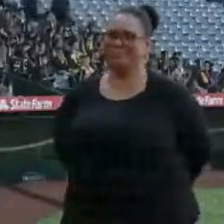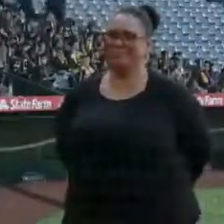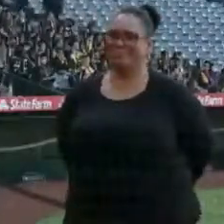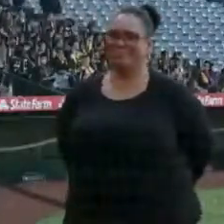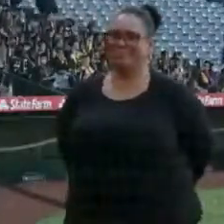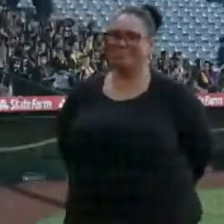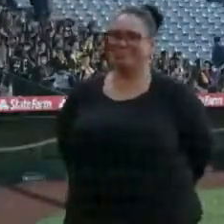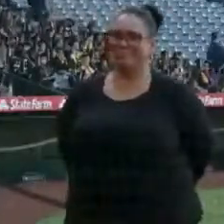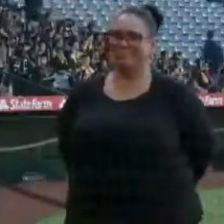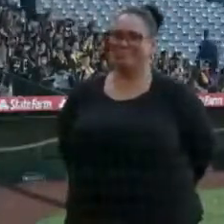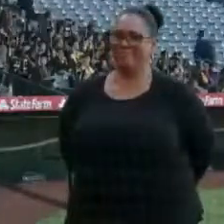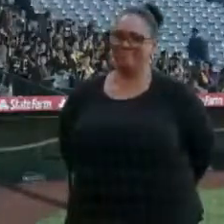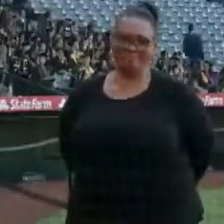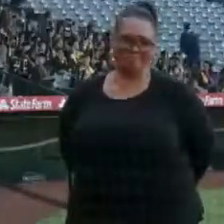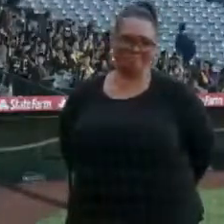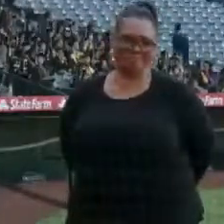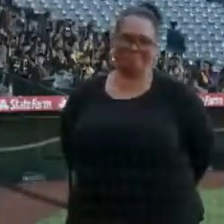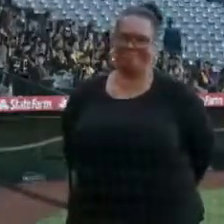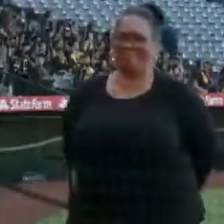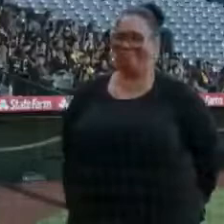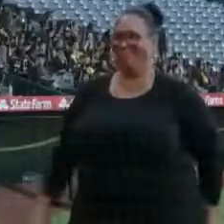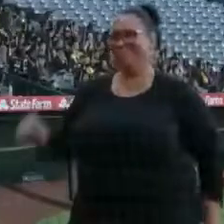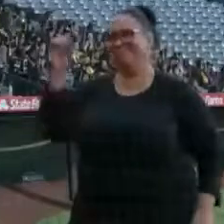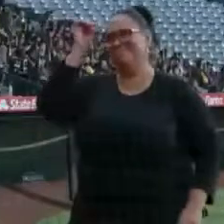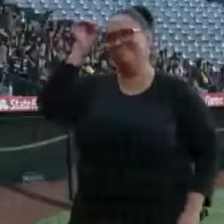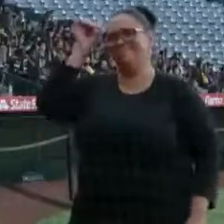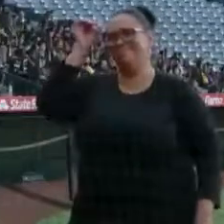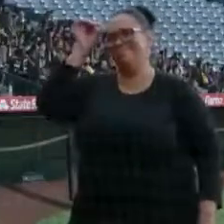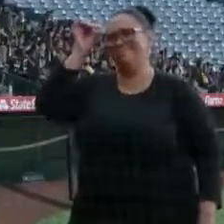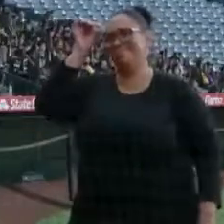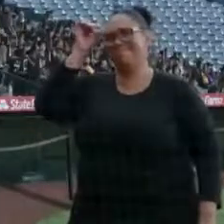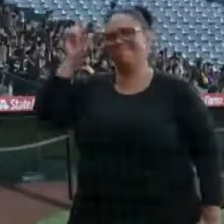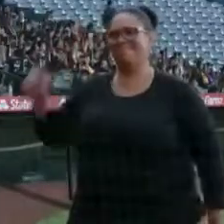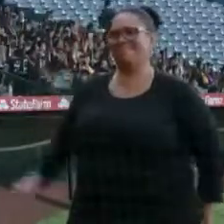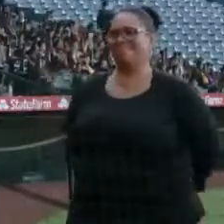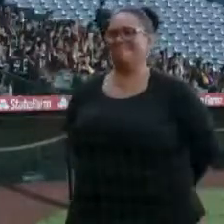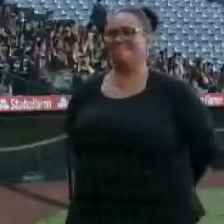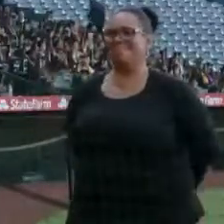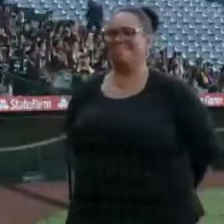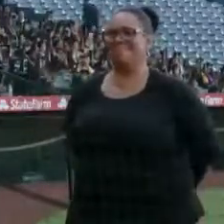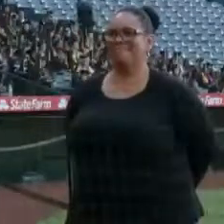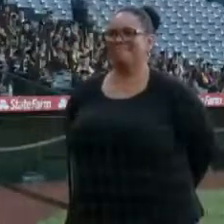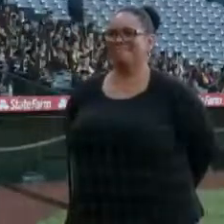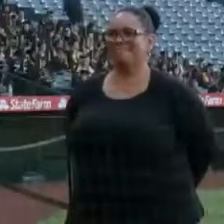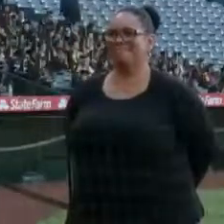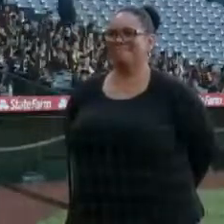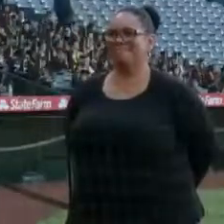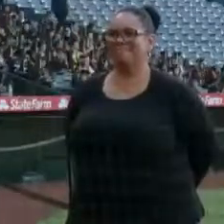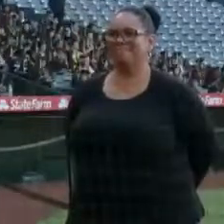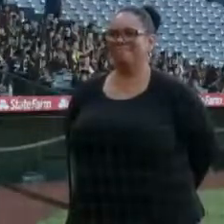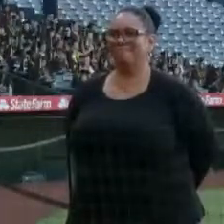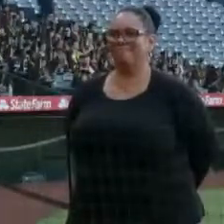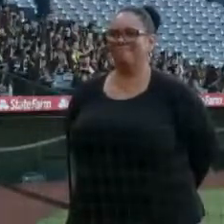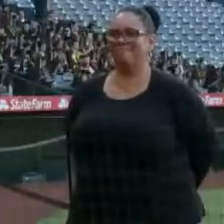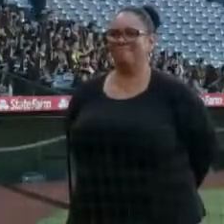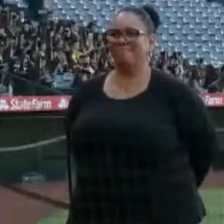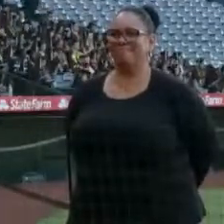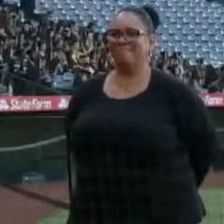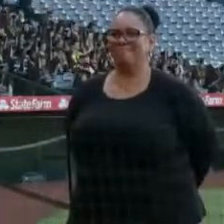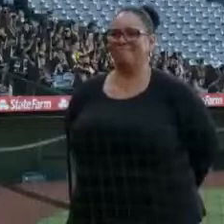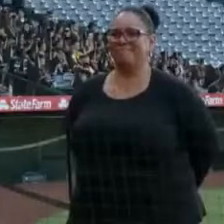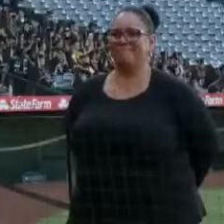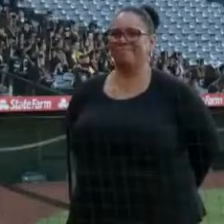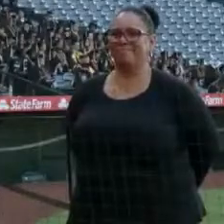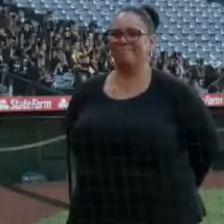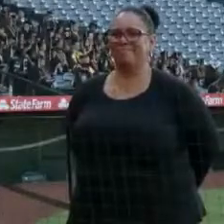Yeah, Trina. For the Jean R. Simonson Endowed Scholarship Award, the recipients are Bowen